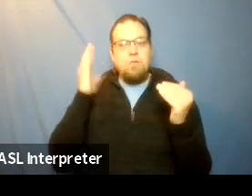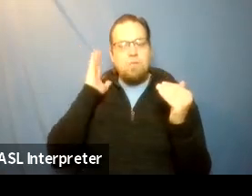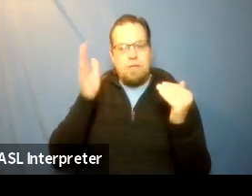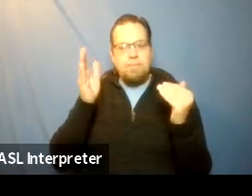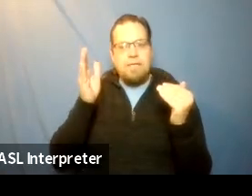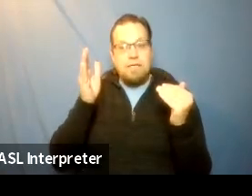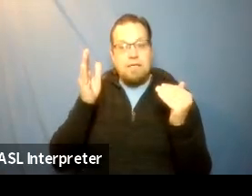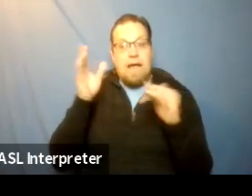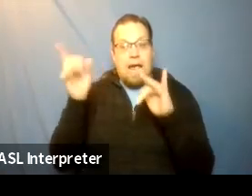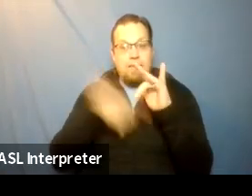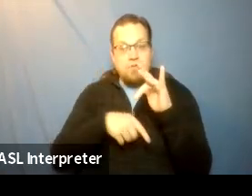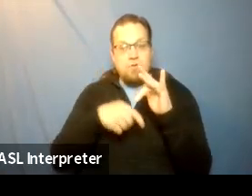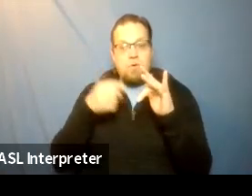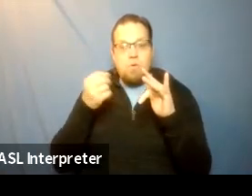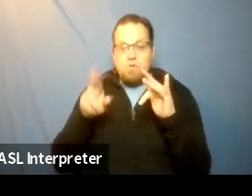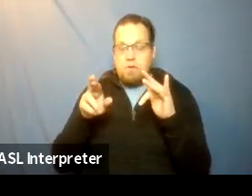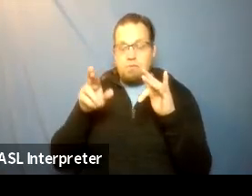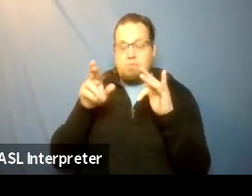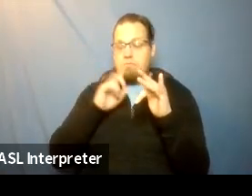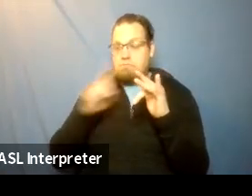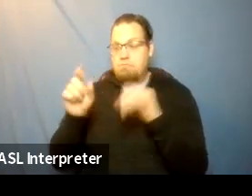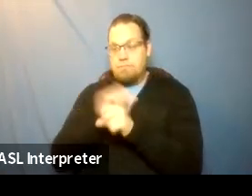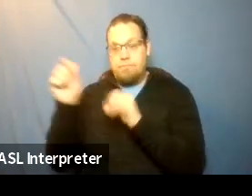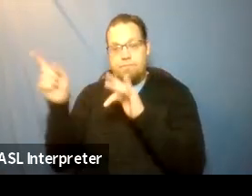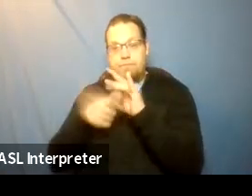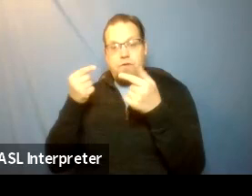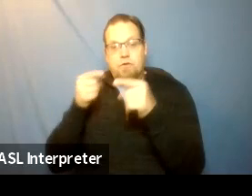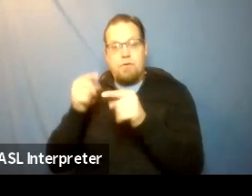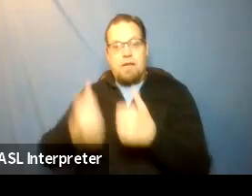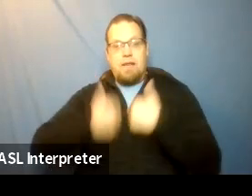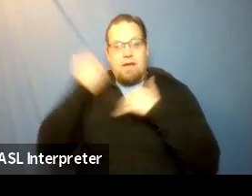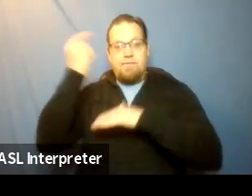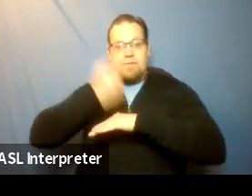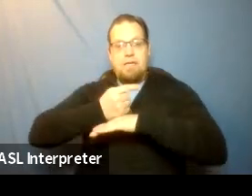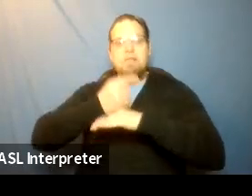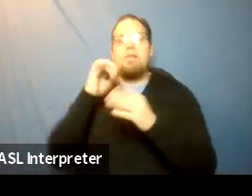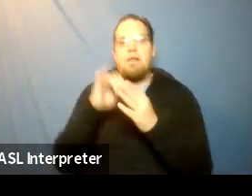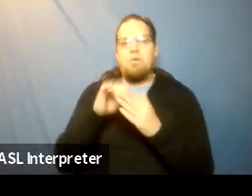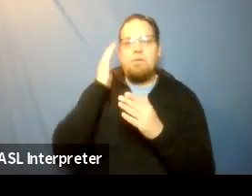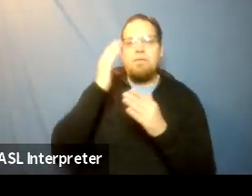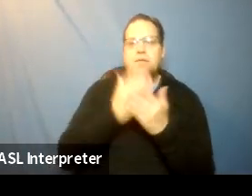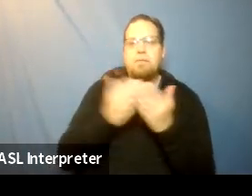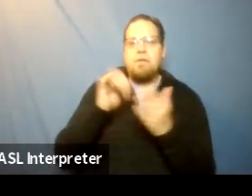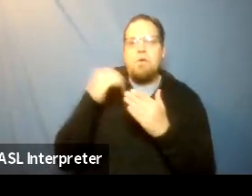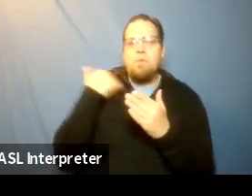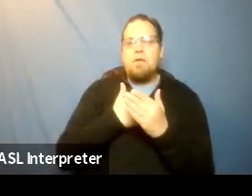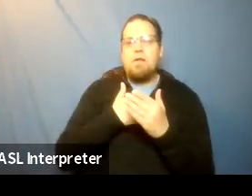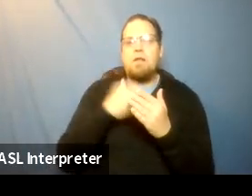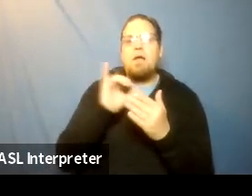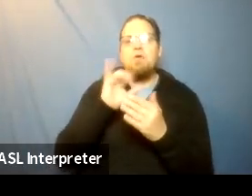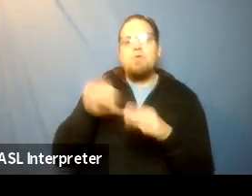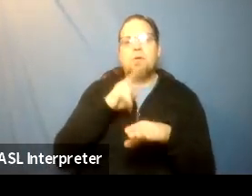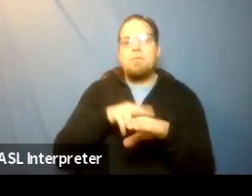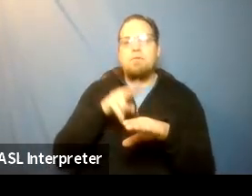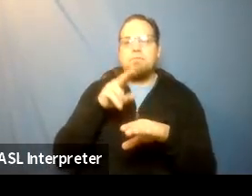if they are absent during their live days. That would be something where we, again, would want, like in normal times,